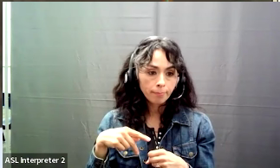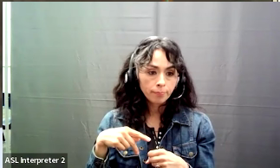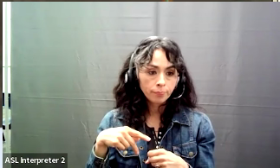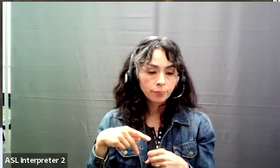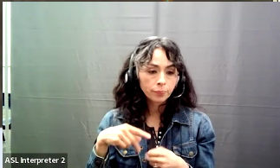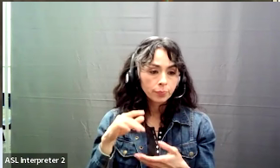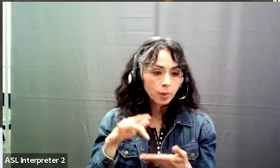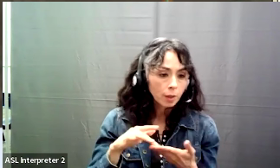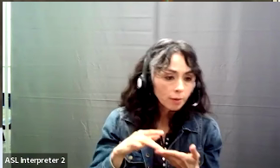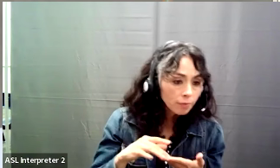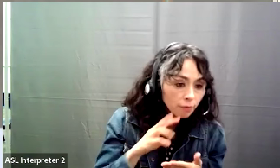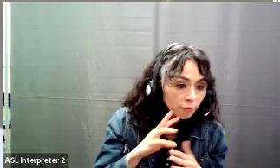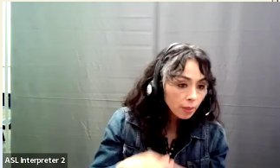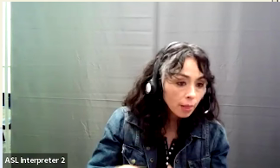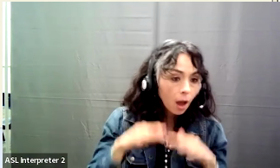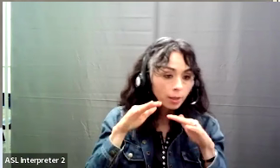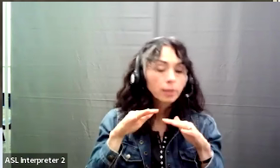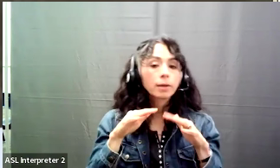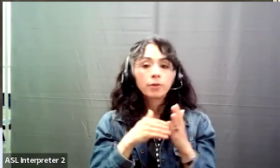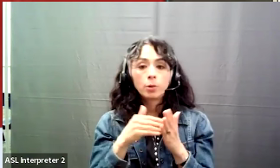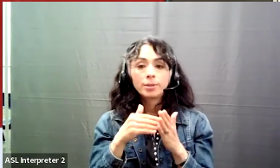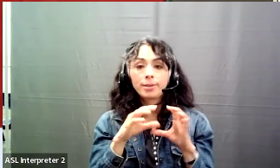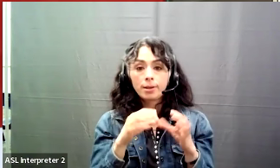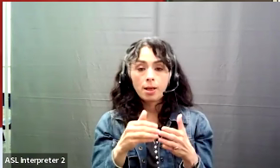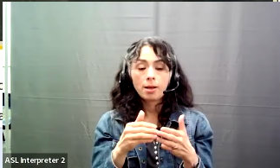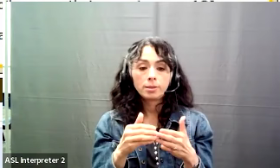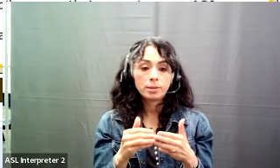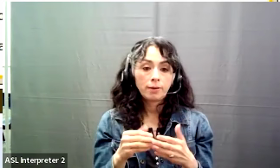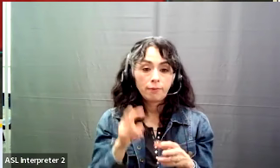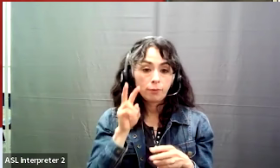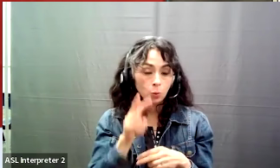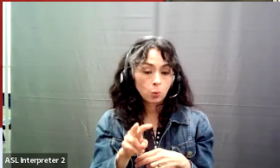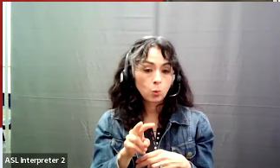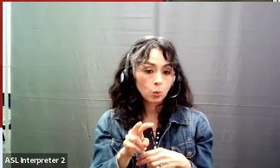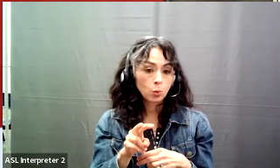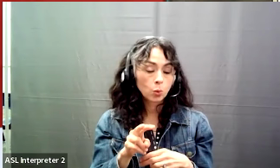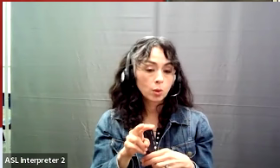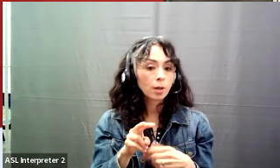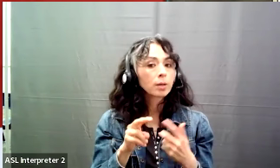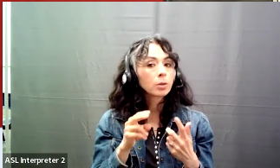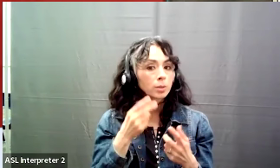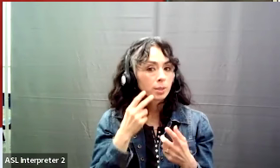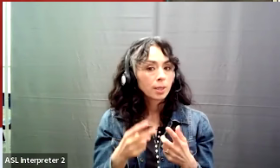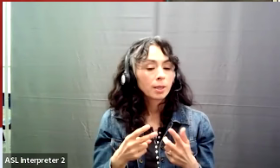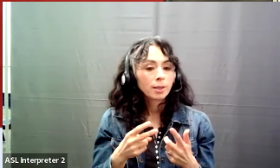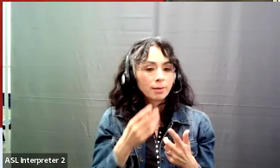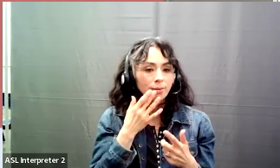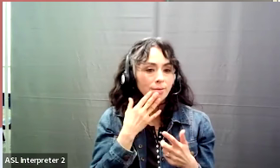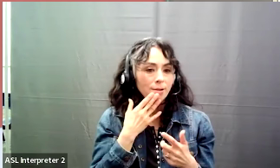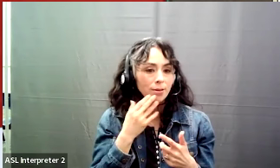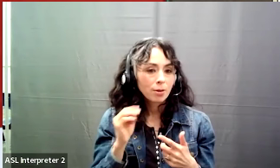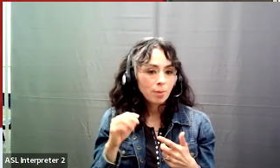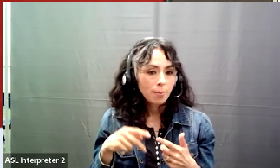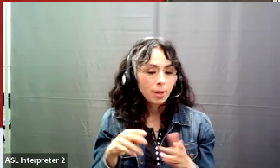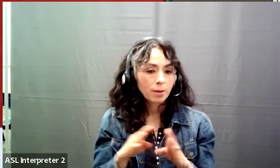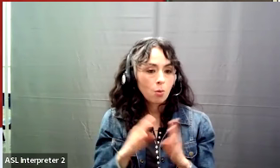which is called flooding frequency class. I'm going to see a color map, and then